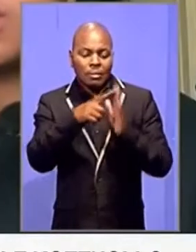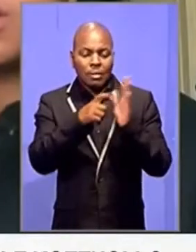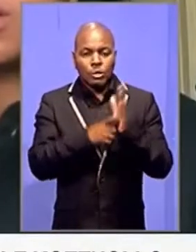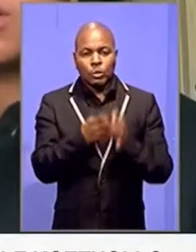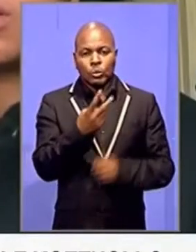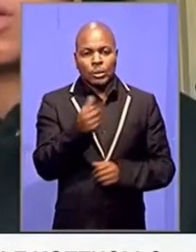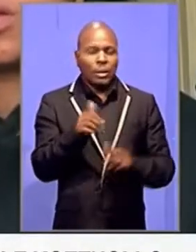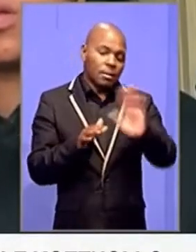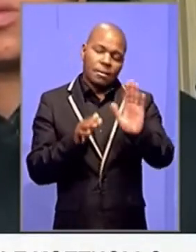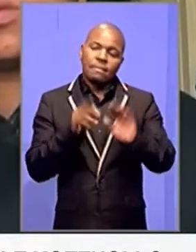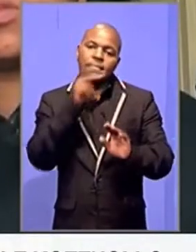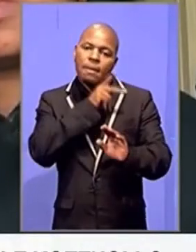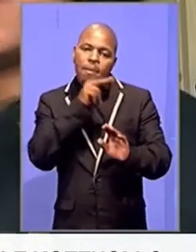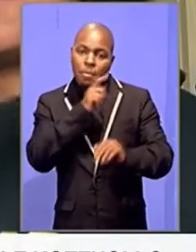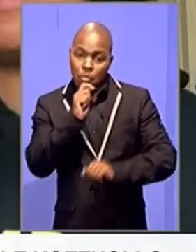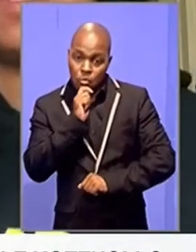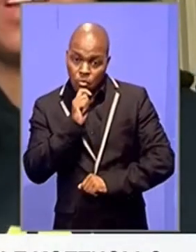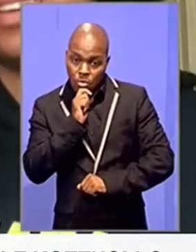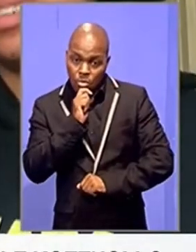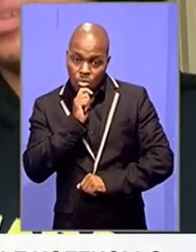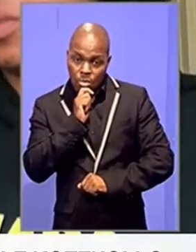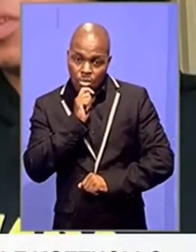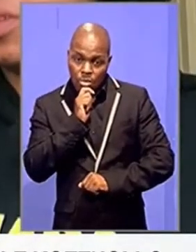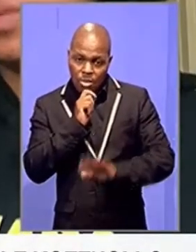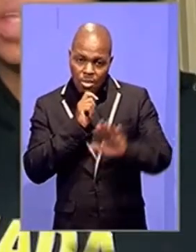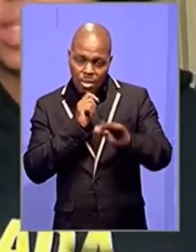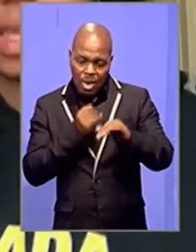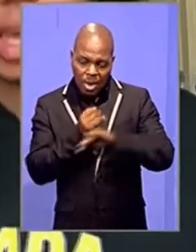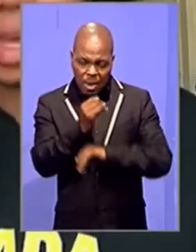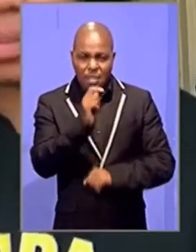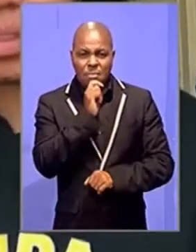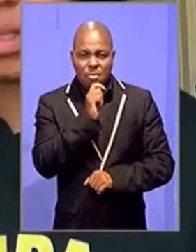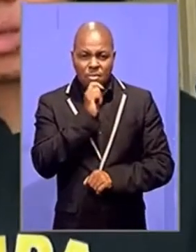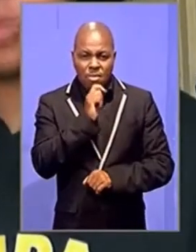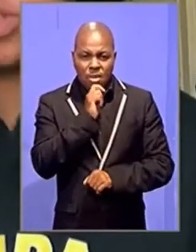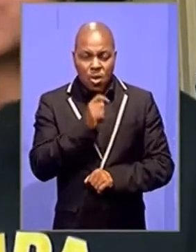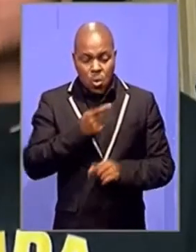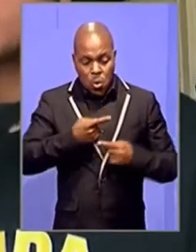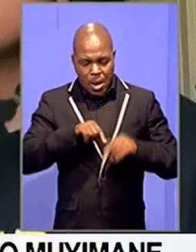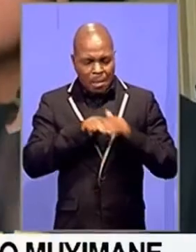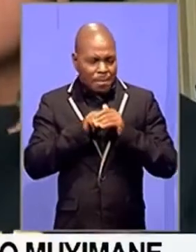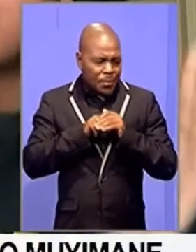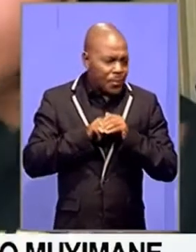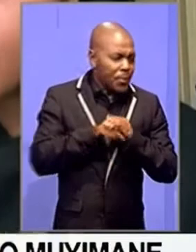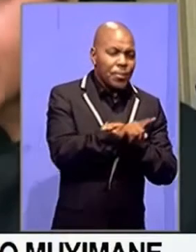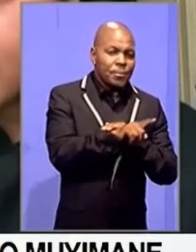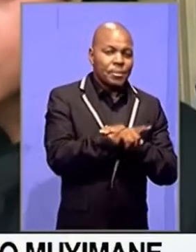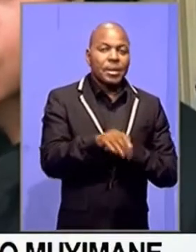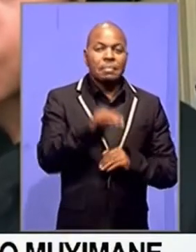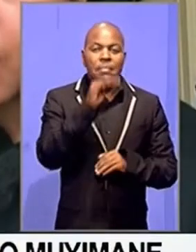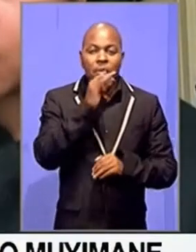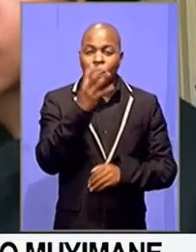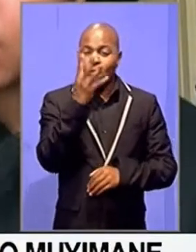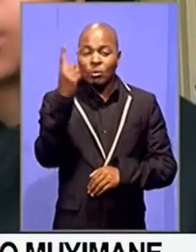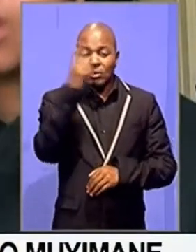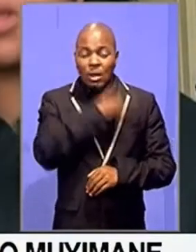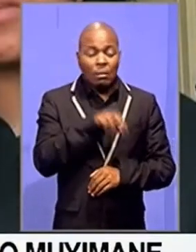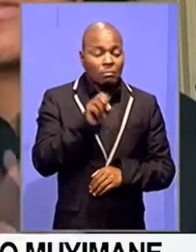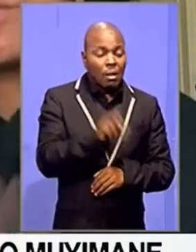No, Friday morning. Yeah, early morning. Friday, we escaped, early morning. which Yes. took us 4 days to